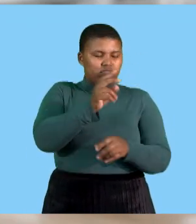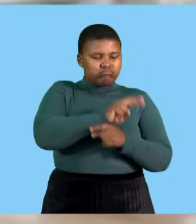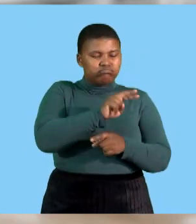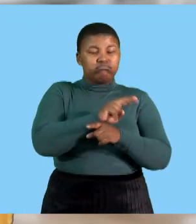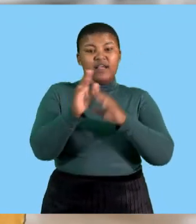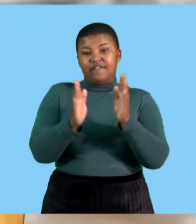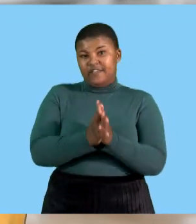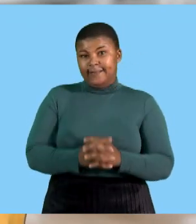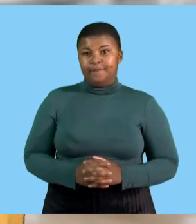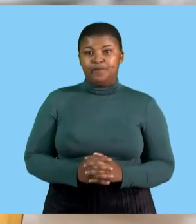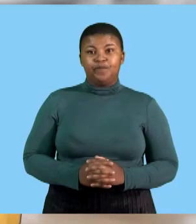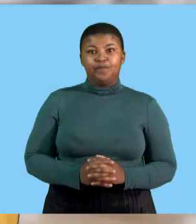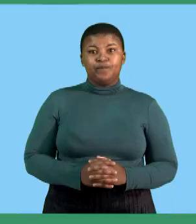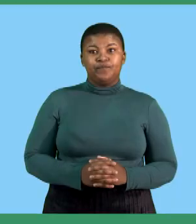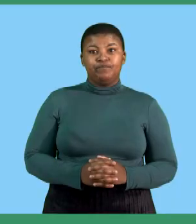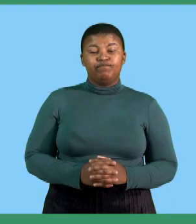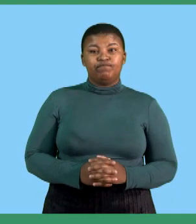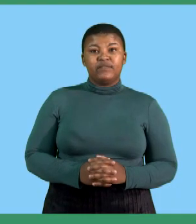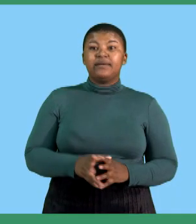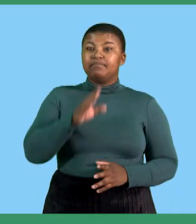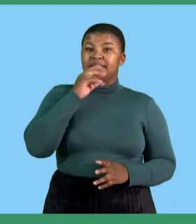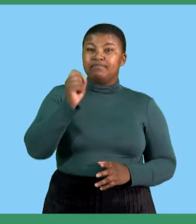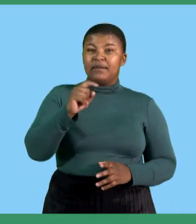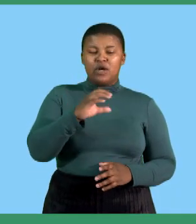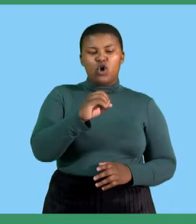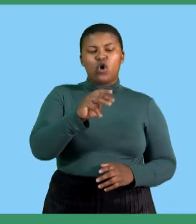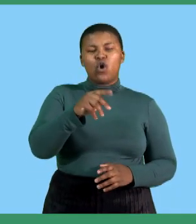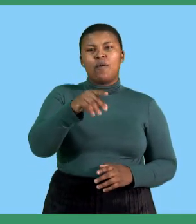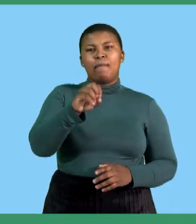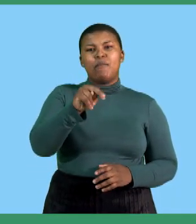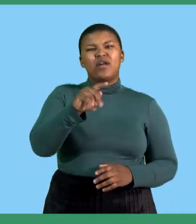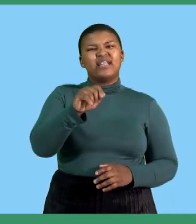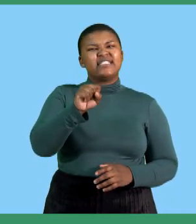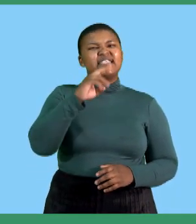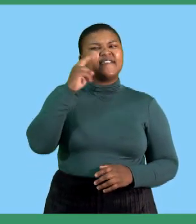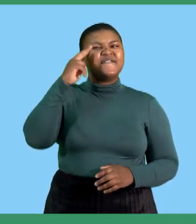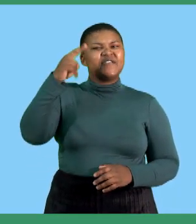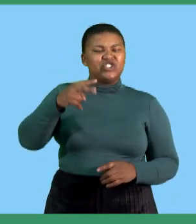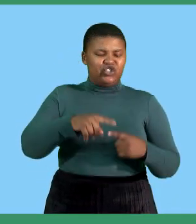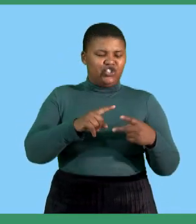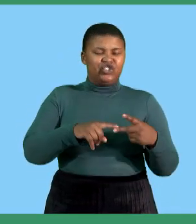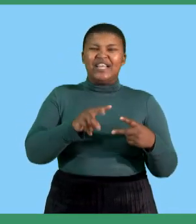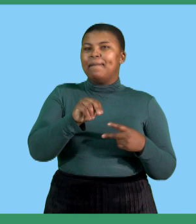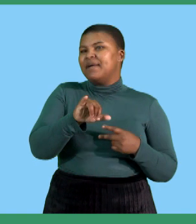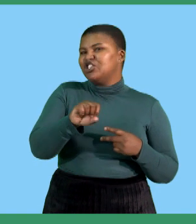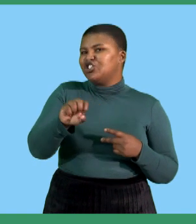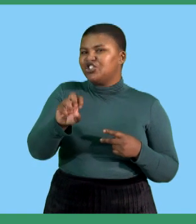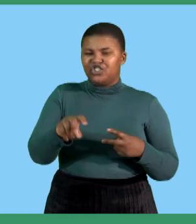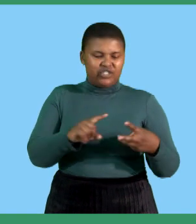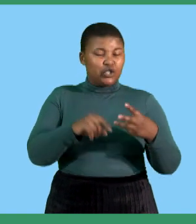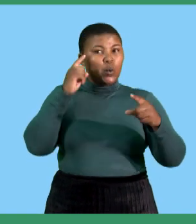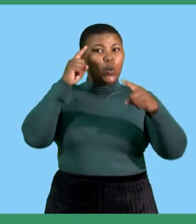The components listed here, of course, the vision, mission statement, goals and objectives,